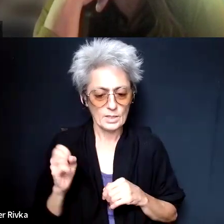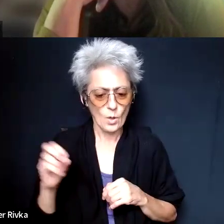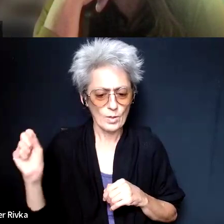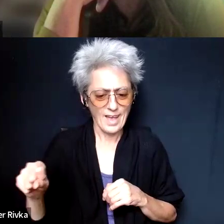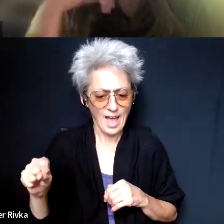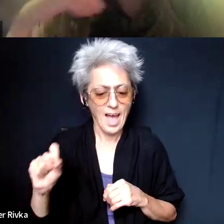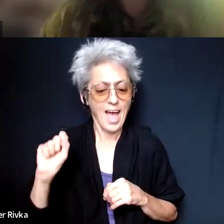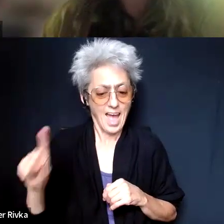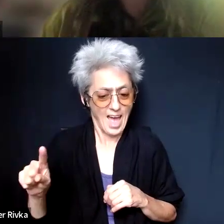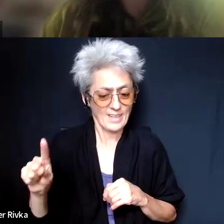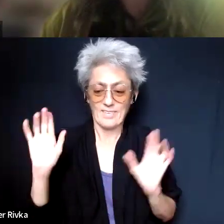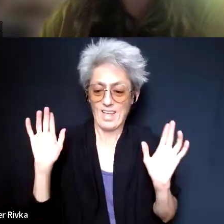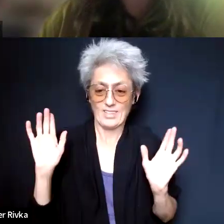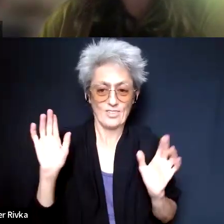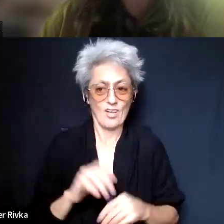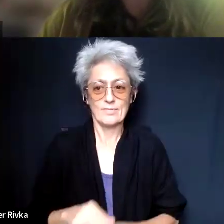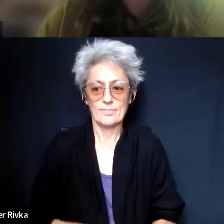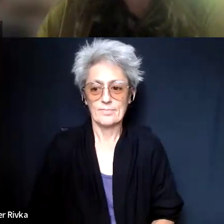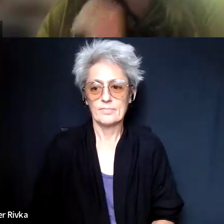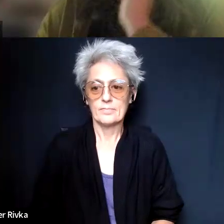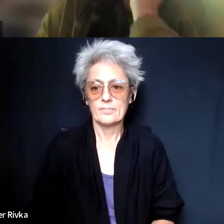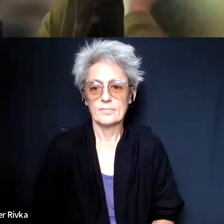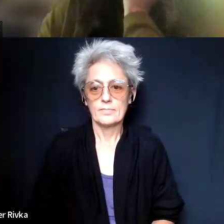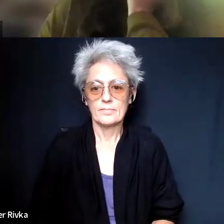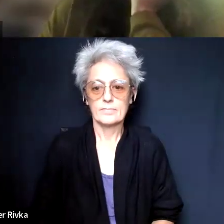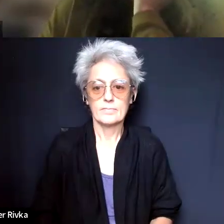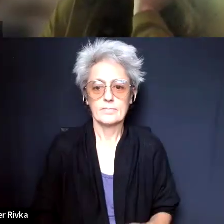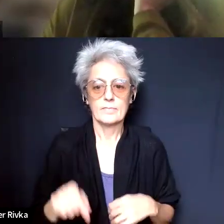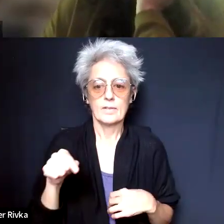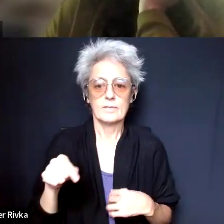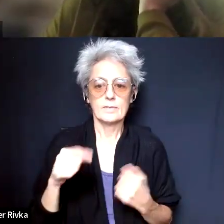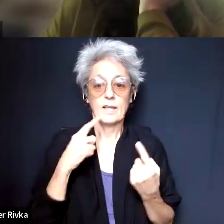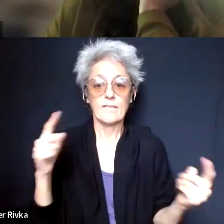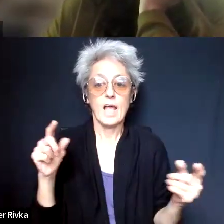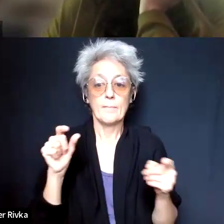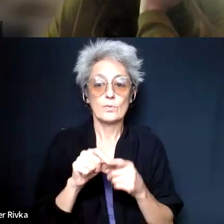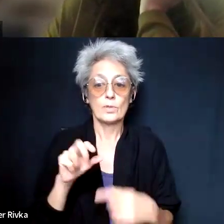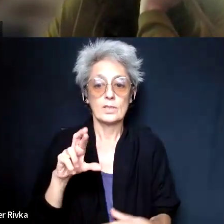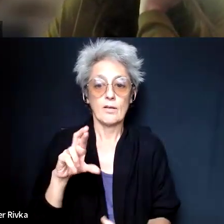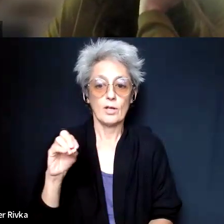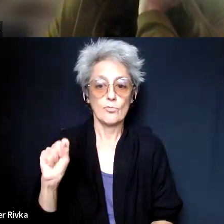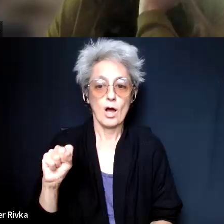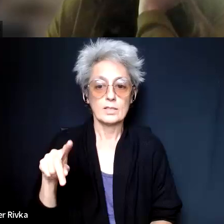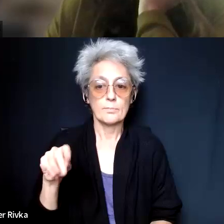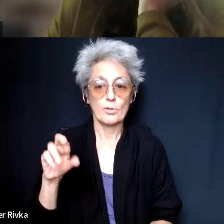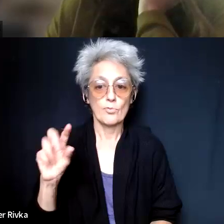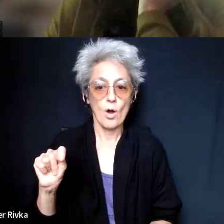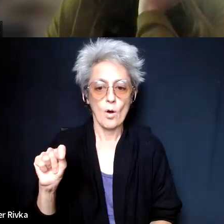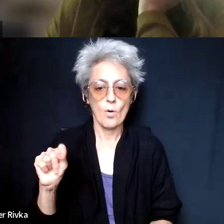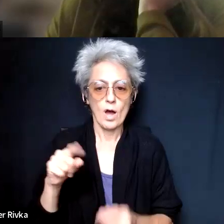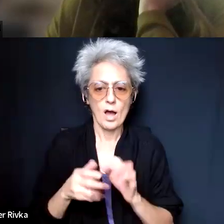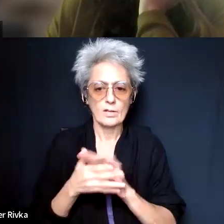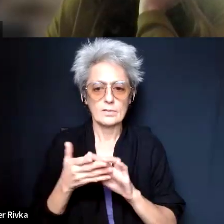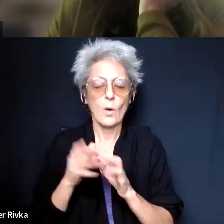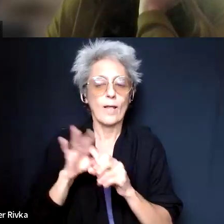That's all you can do. Well, and in the immortal words of Ross Perot on this election year, is he trained all of